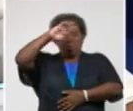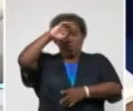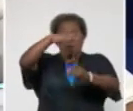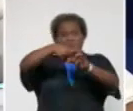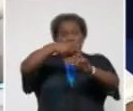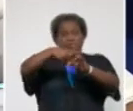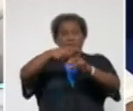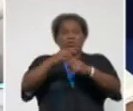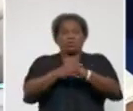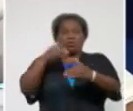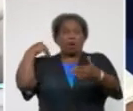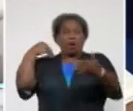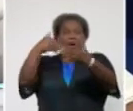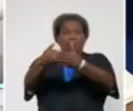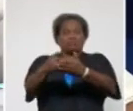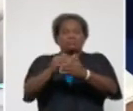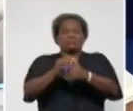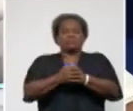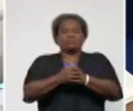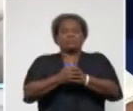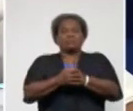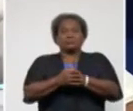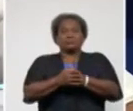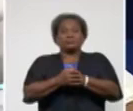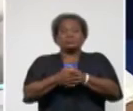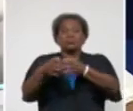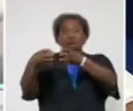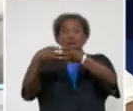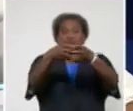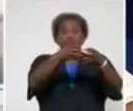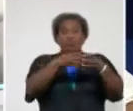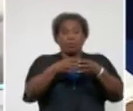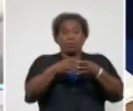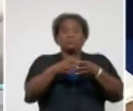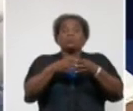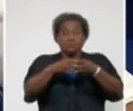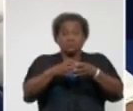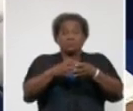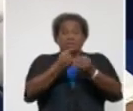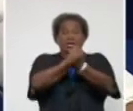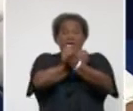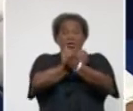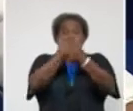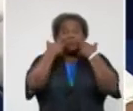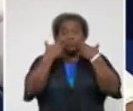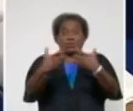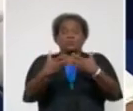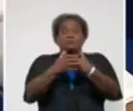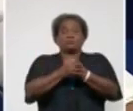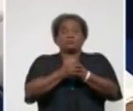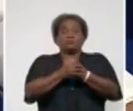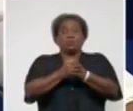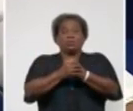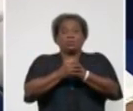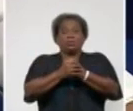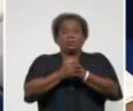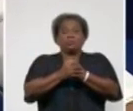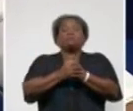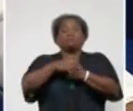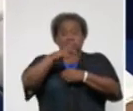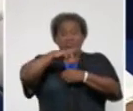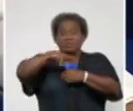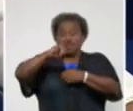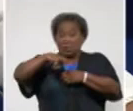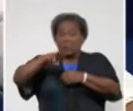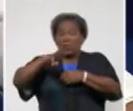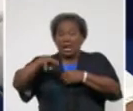tested positive for the virus. This is the group at highest risk of infection, which is why all those